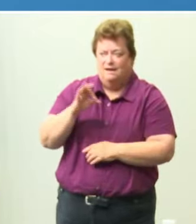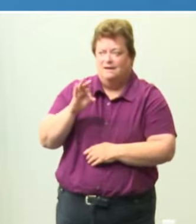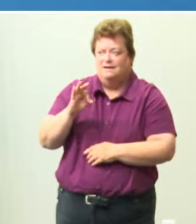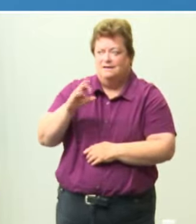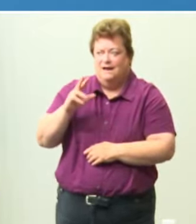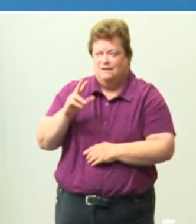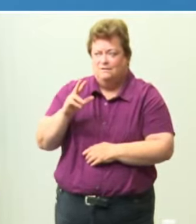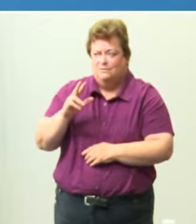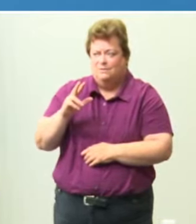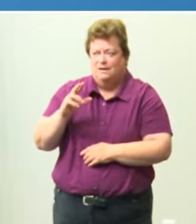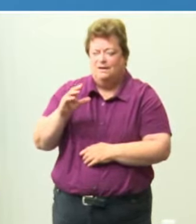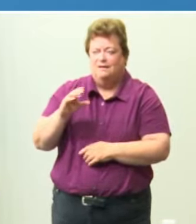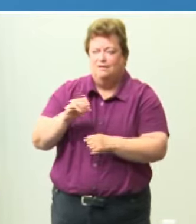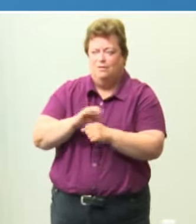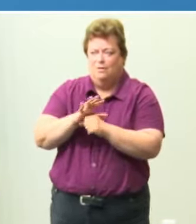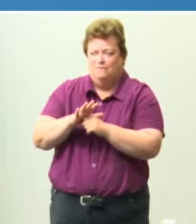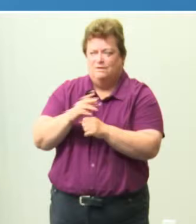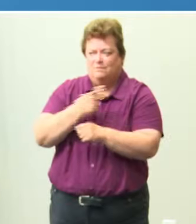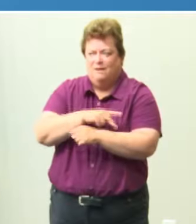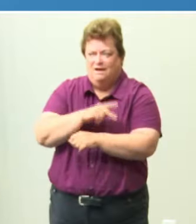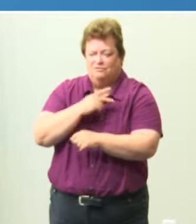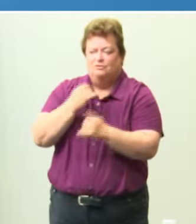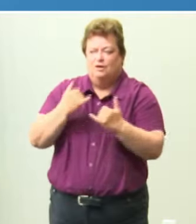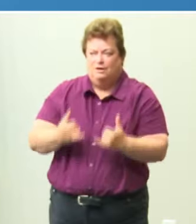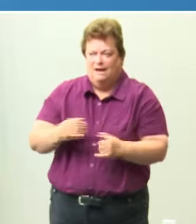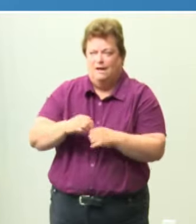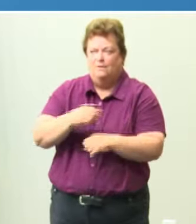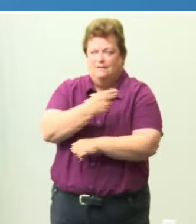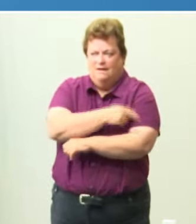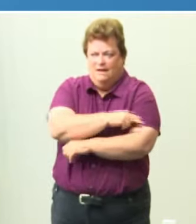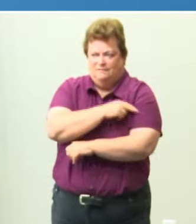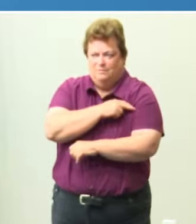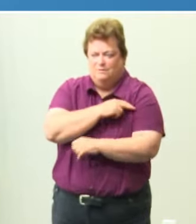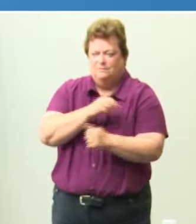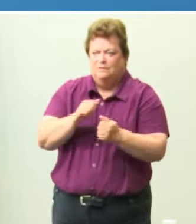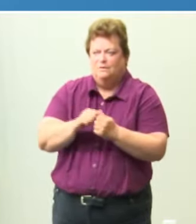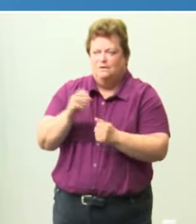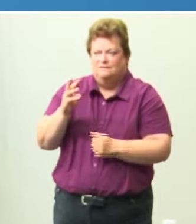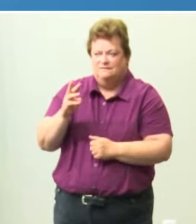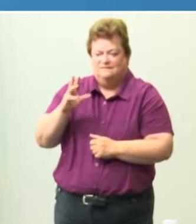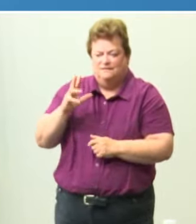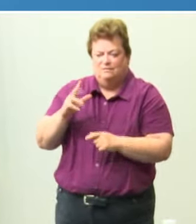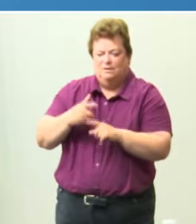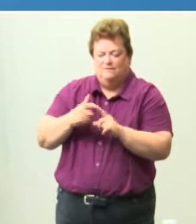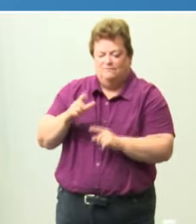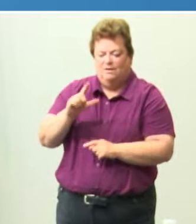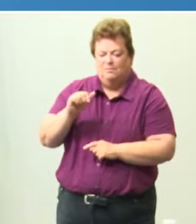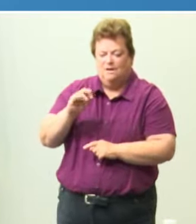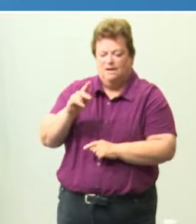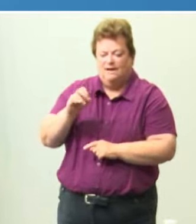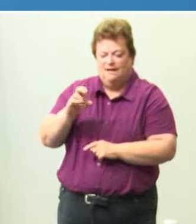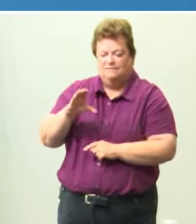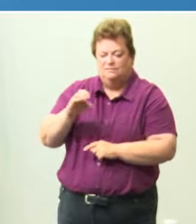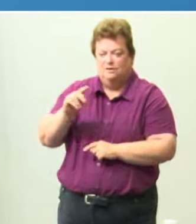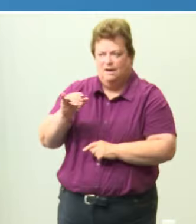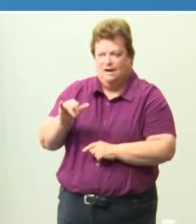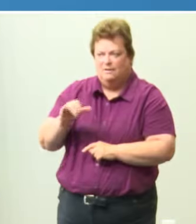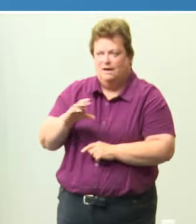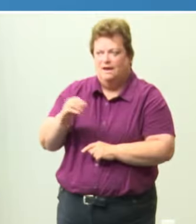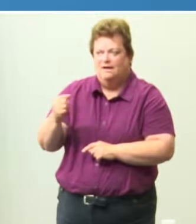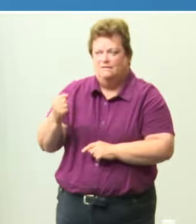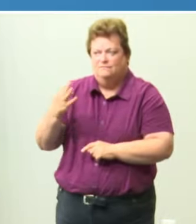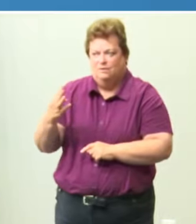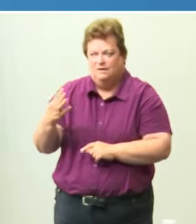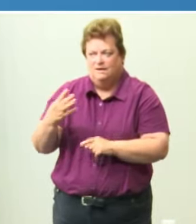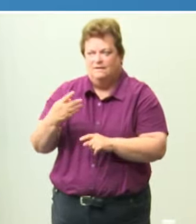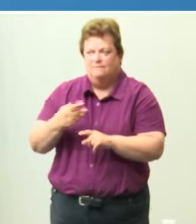93 COVID-19 patients are reported hospitalized, with 63 from Lancaster County, and 14